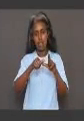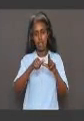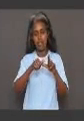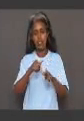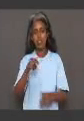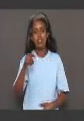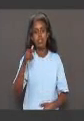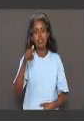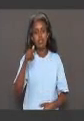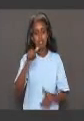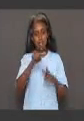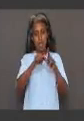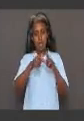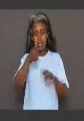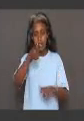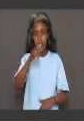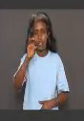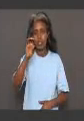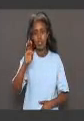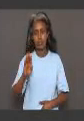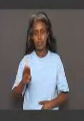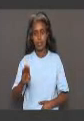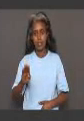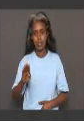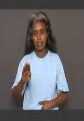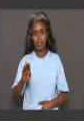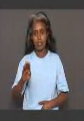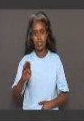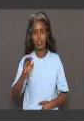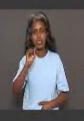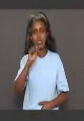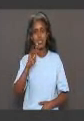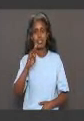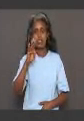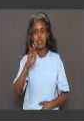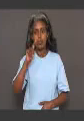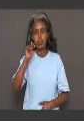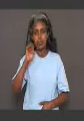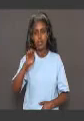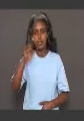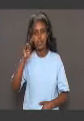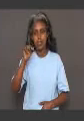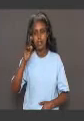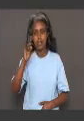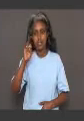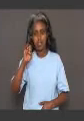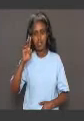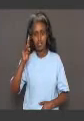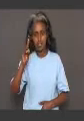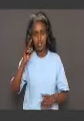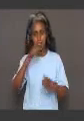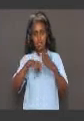Angle ACB is subtended by the arc